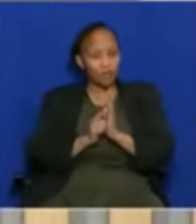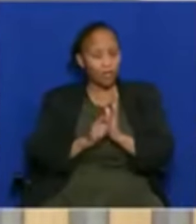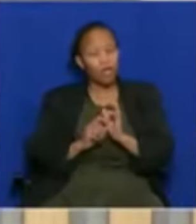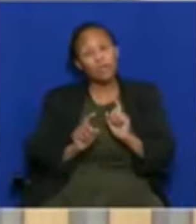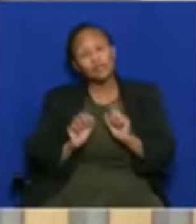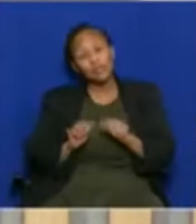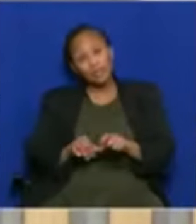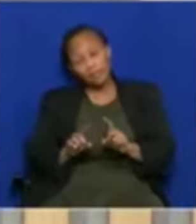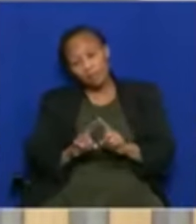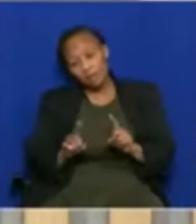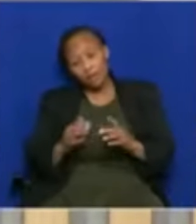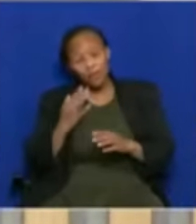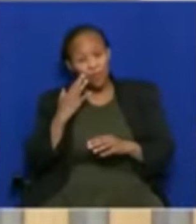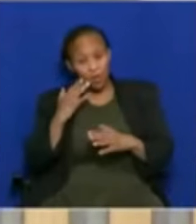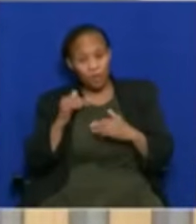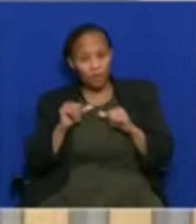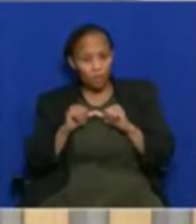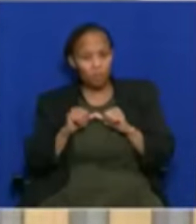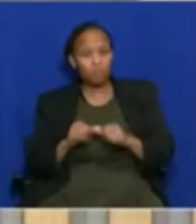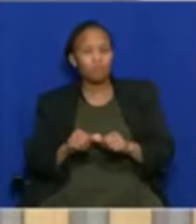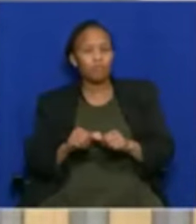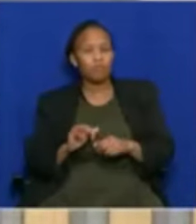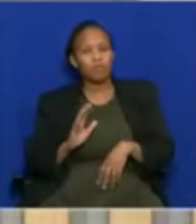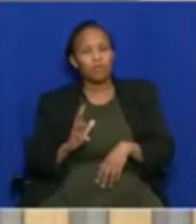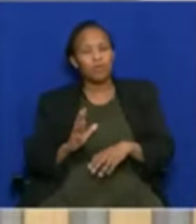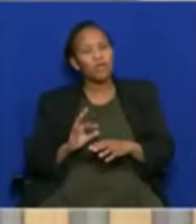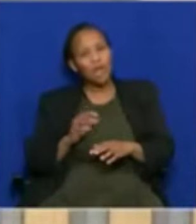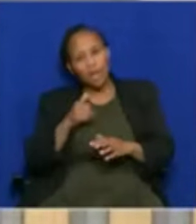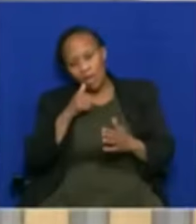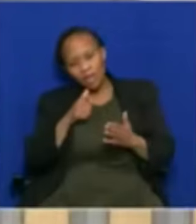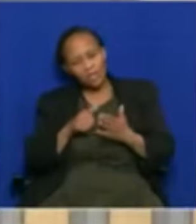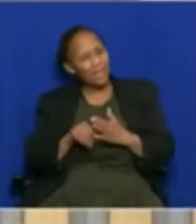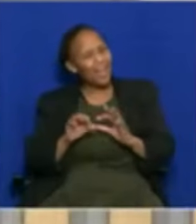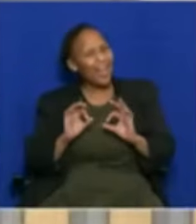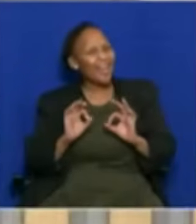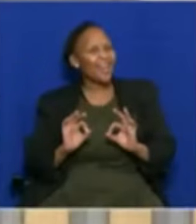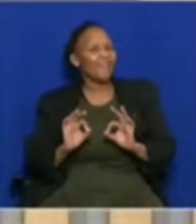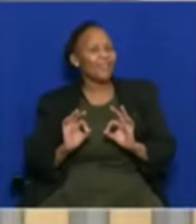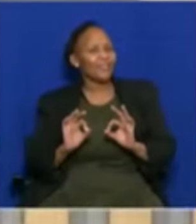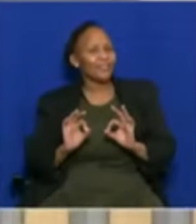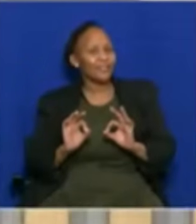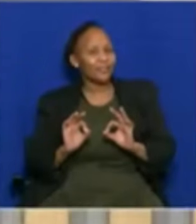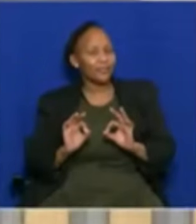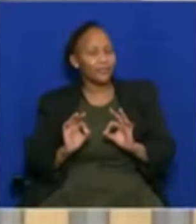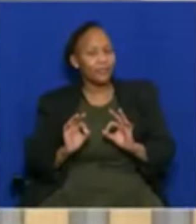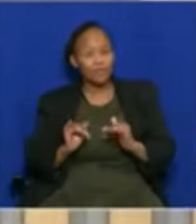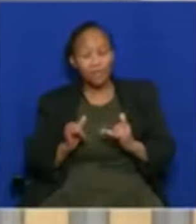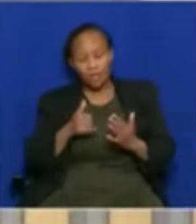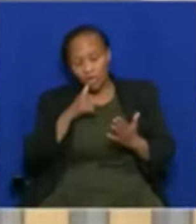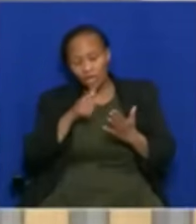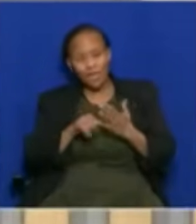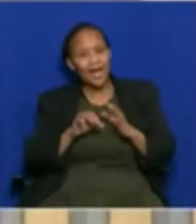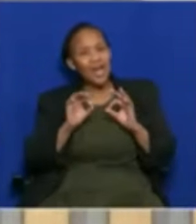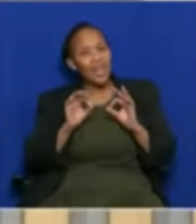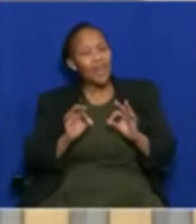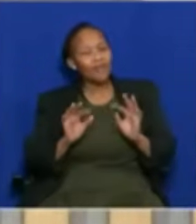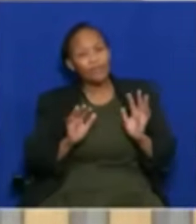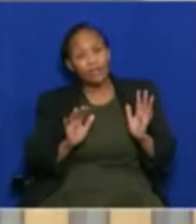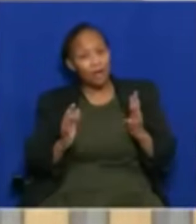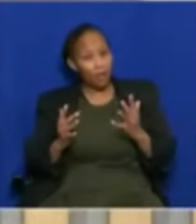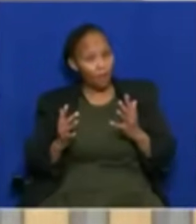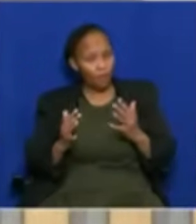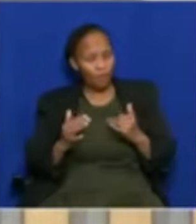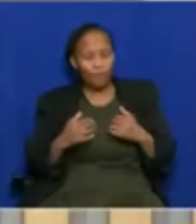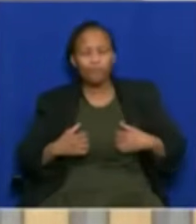from the relevance of the letter, the relevance of this letter is this, that it says that this